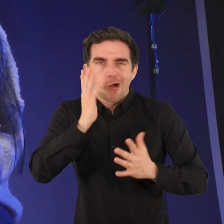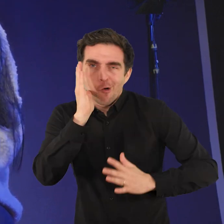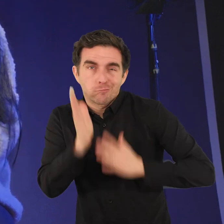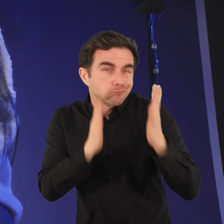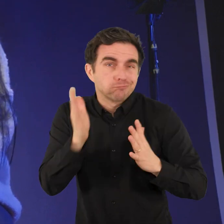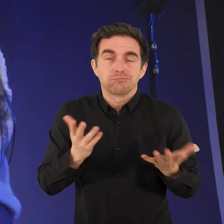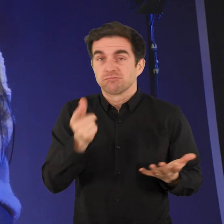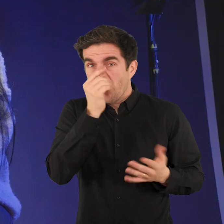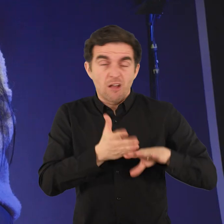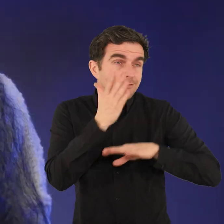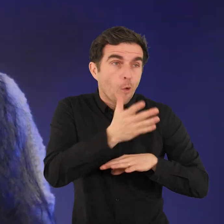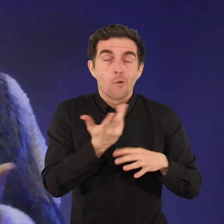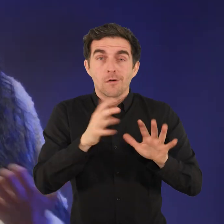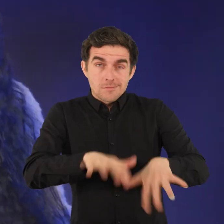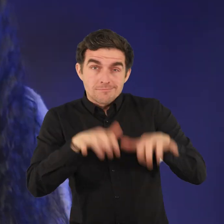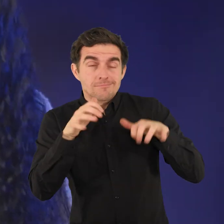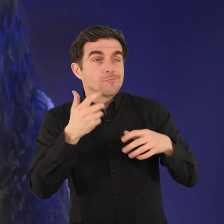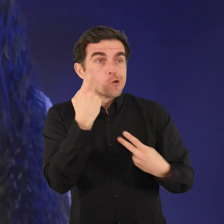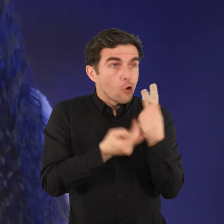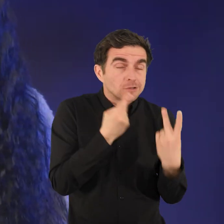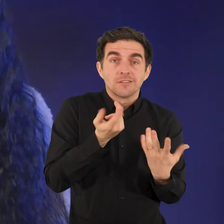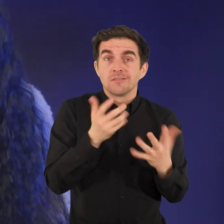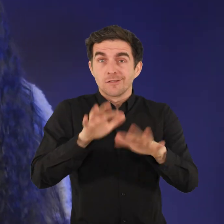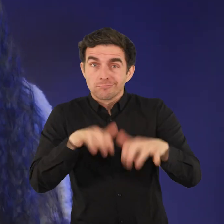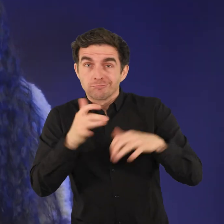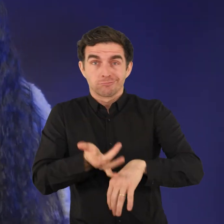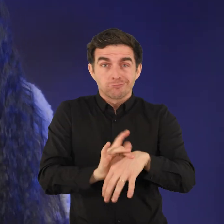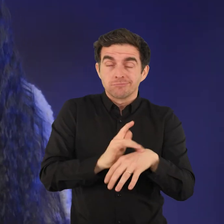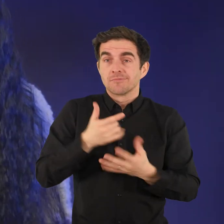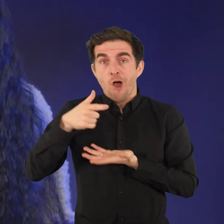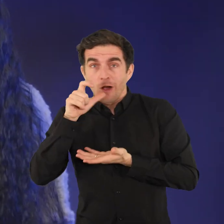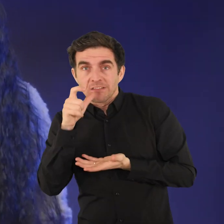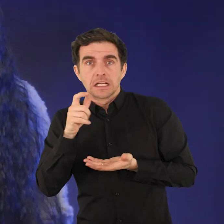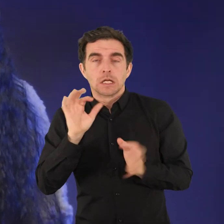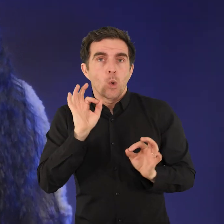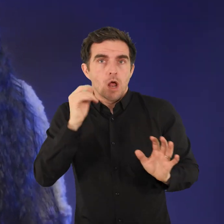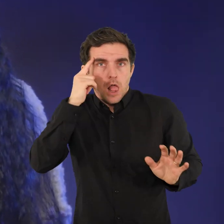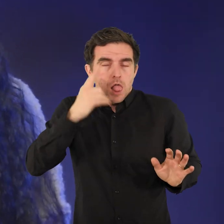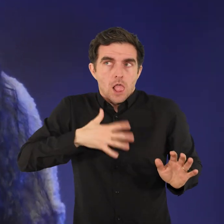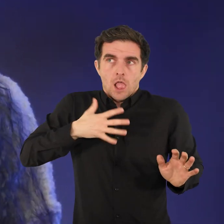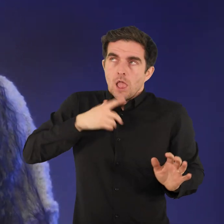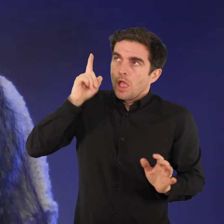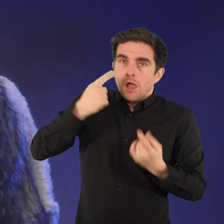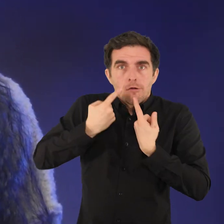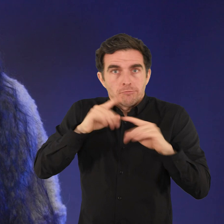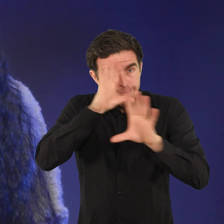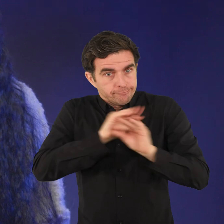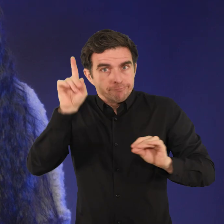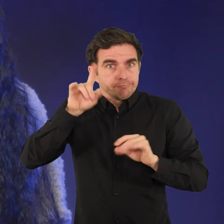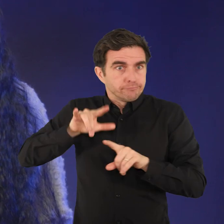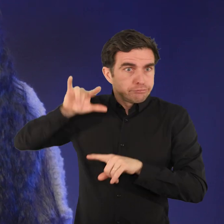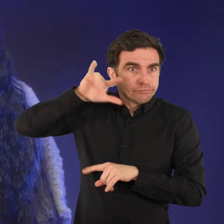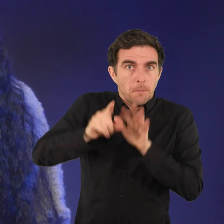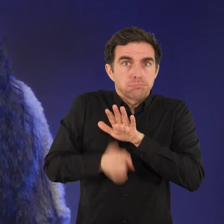it, where we can go to concerts, have a nice coffee in a cafe without air alerts, without hiding in the